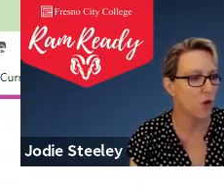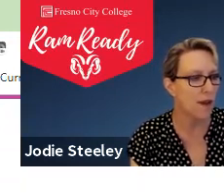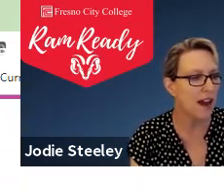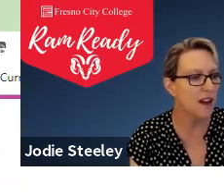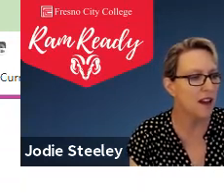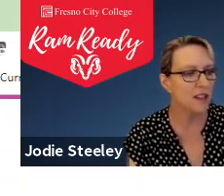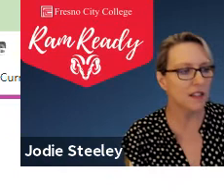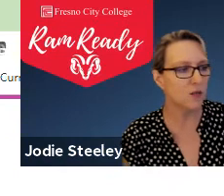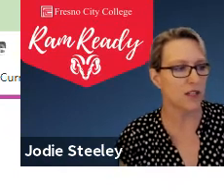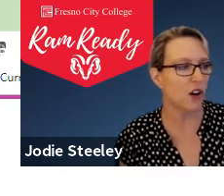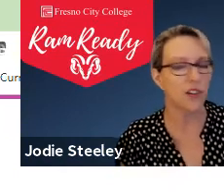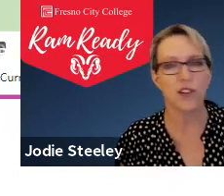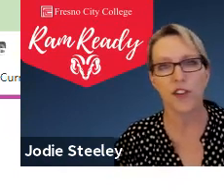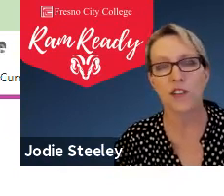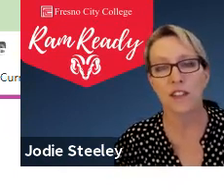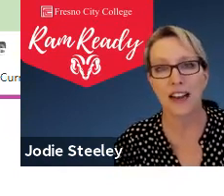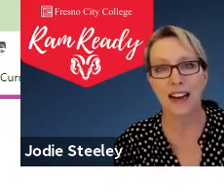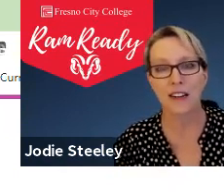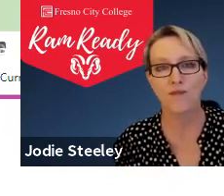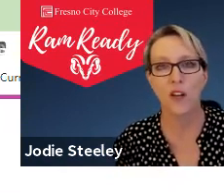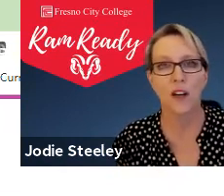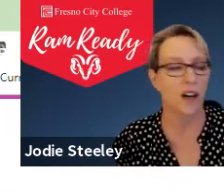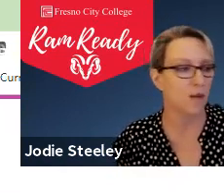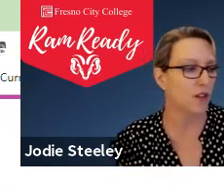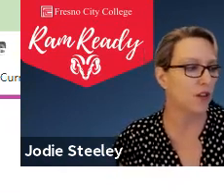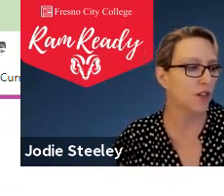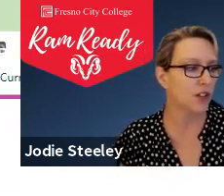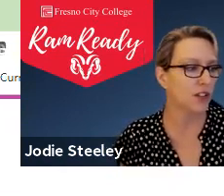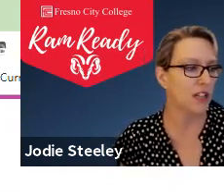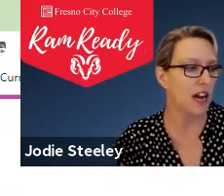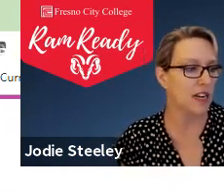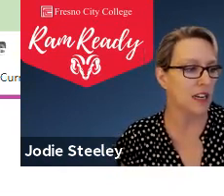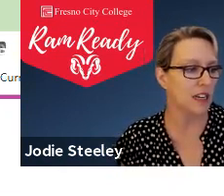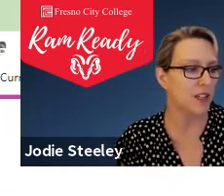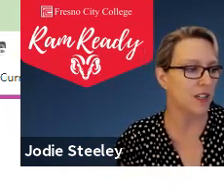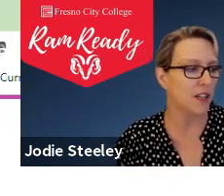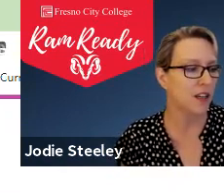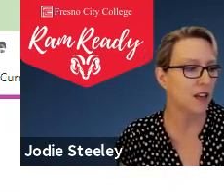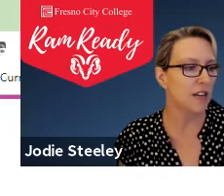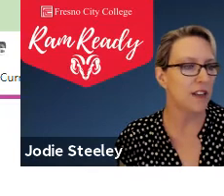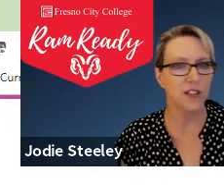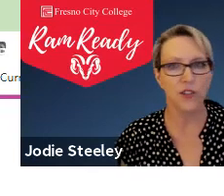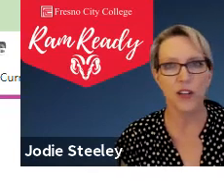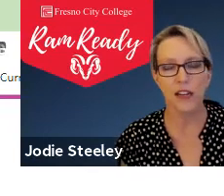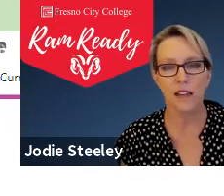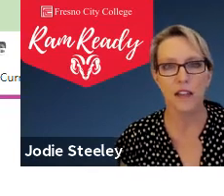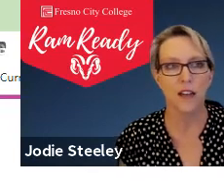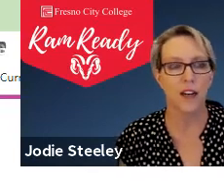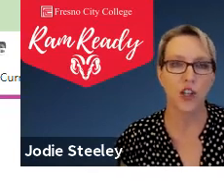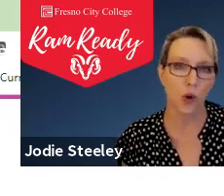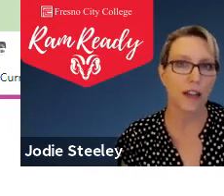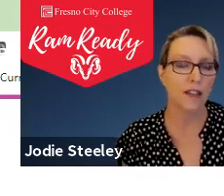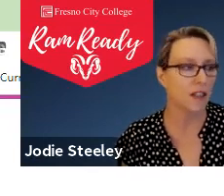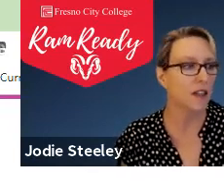other format, this is what's called universal design. So universal design is giving students